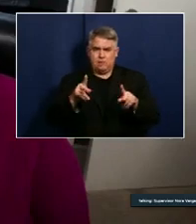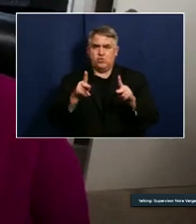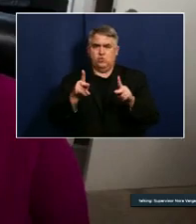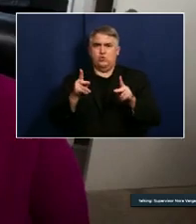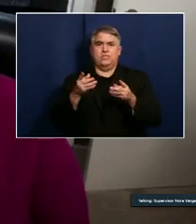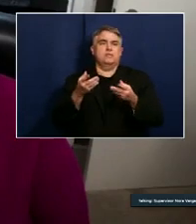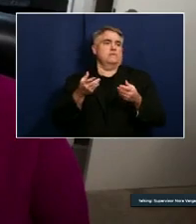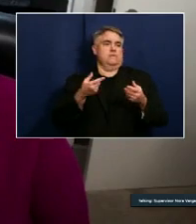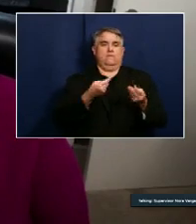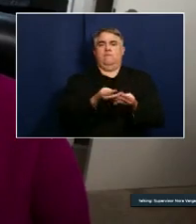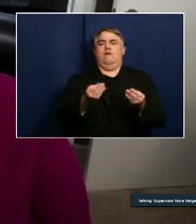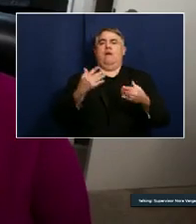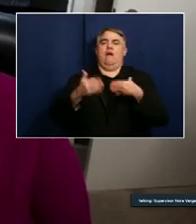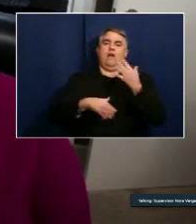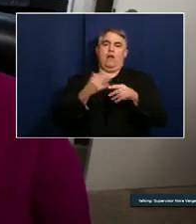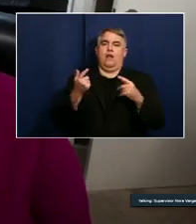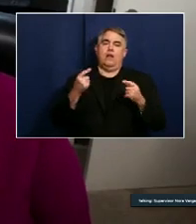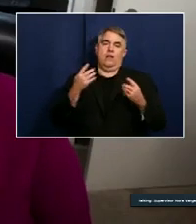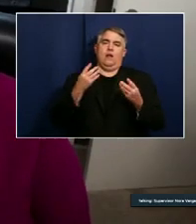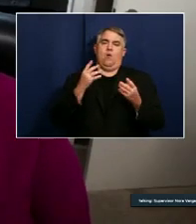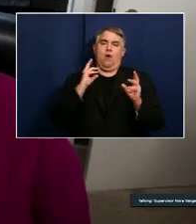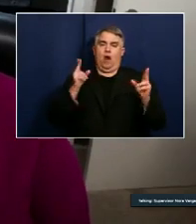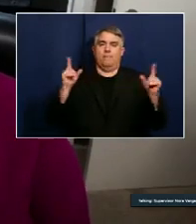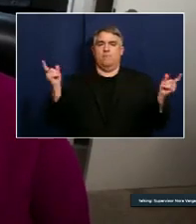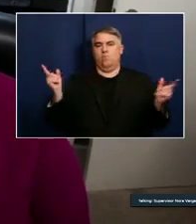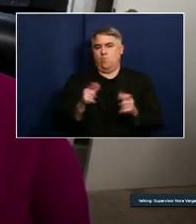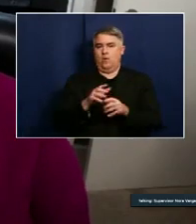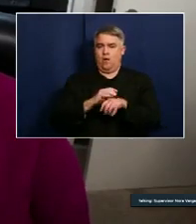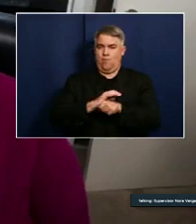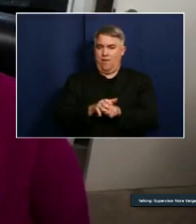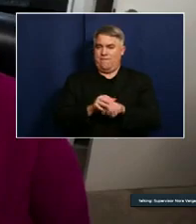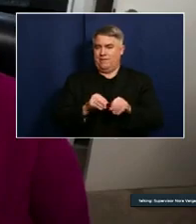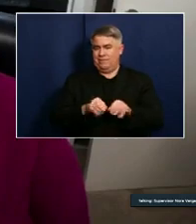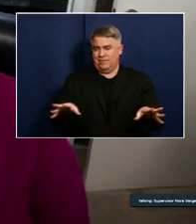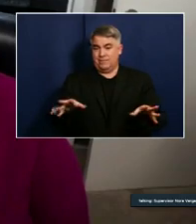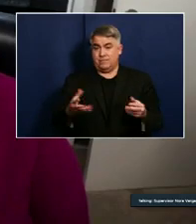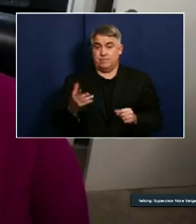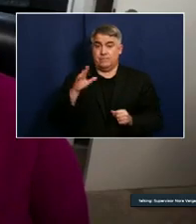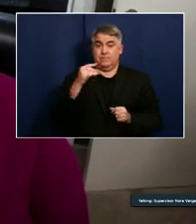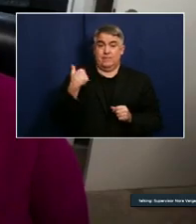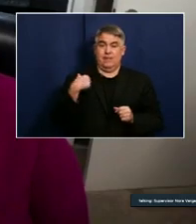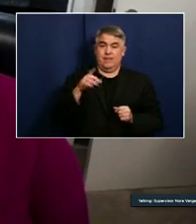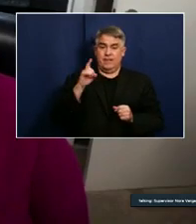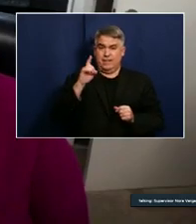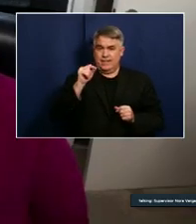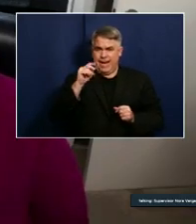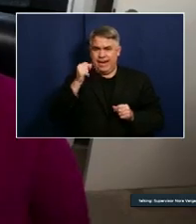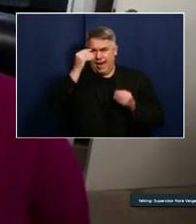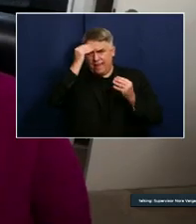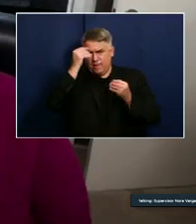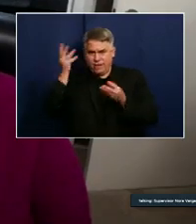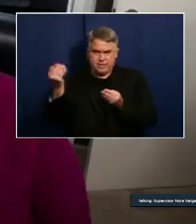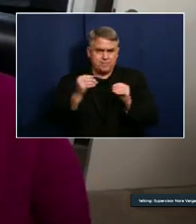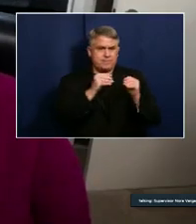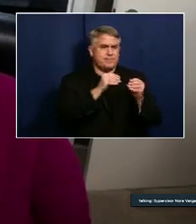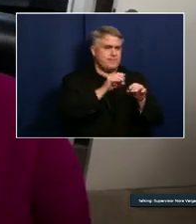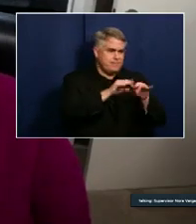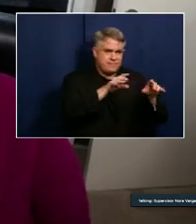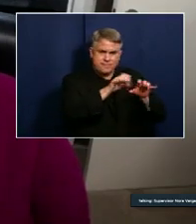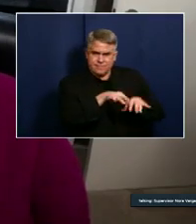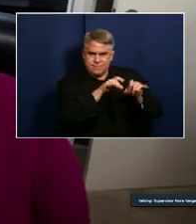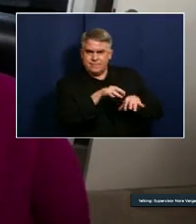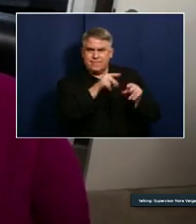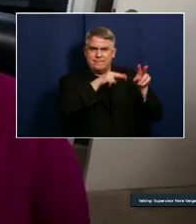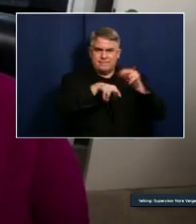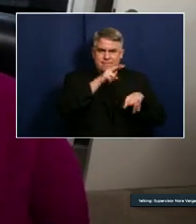doing this in a collaborative fashion. Everything's data driven, and we want to make sure that it's equitable. And so due to this, we've been